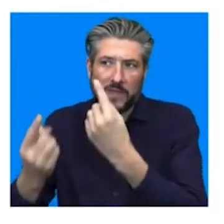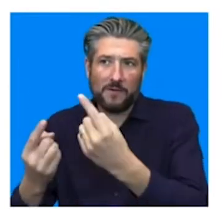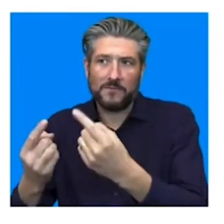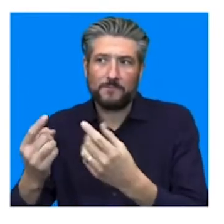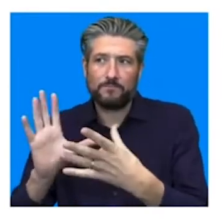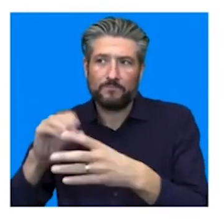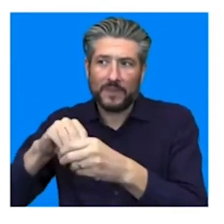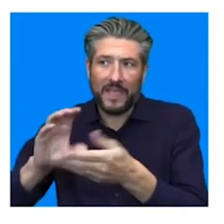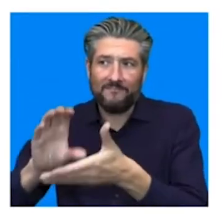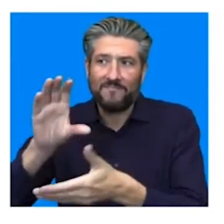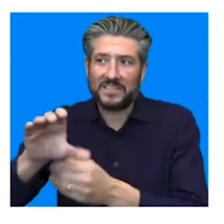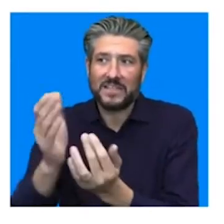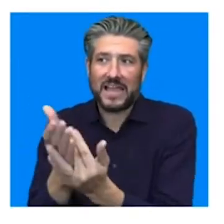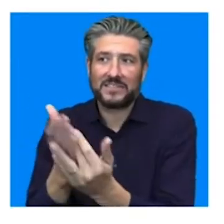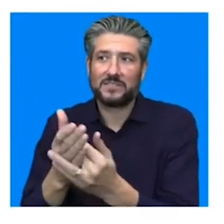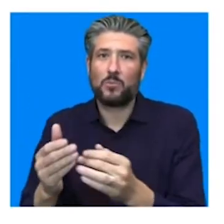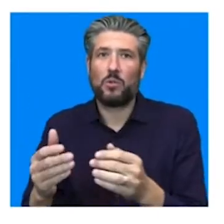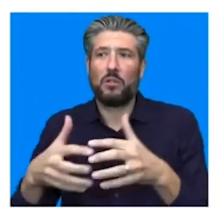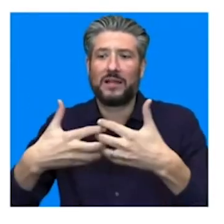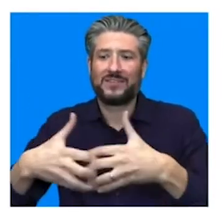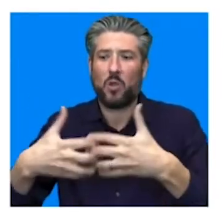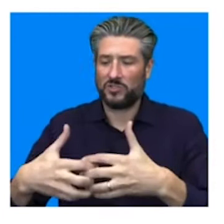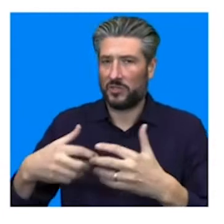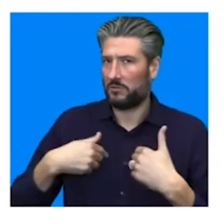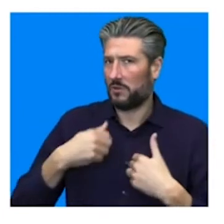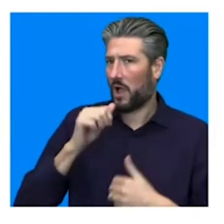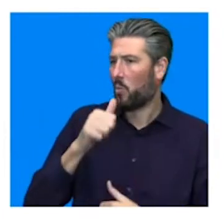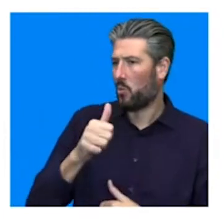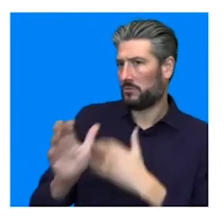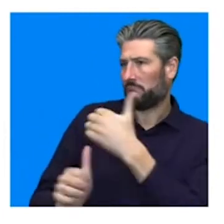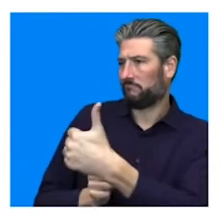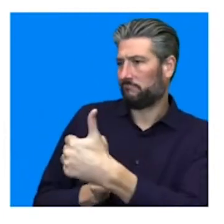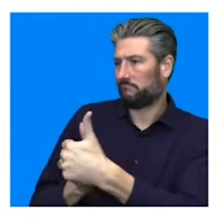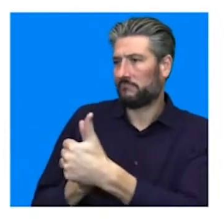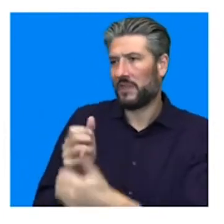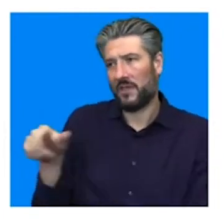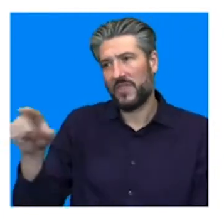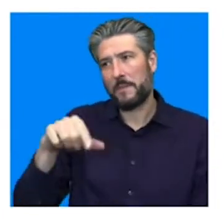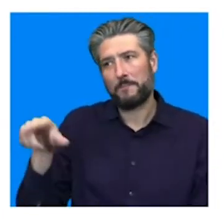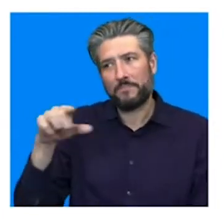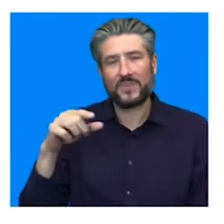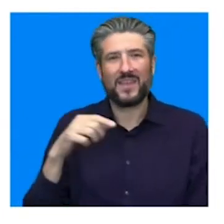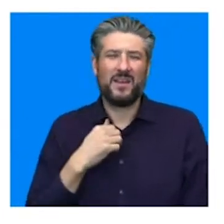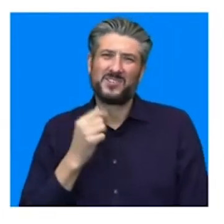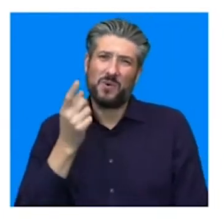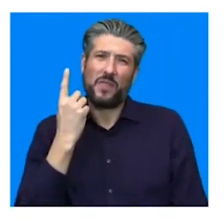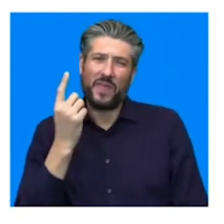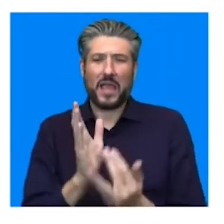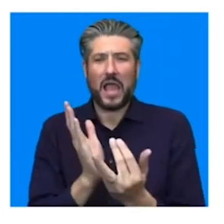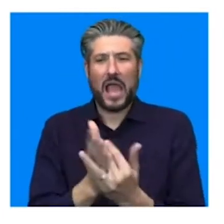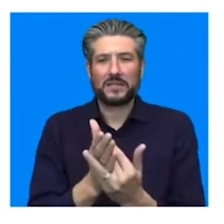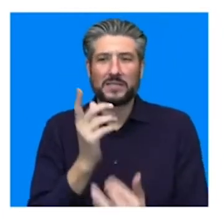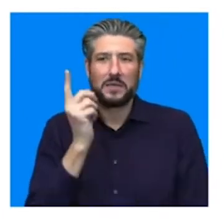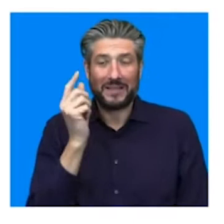And that's why I think accessibility is becoming such a more than the right thing to do. It's the right thing to do also from a